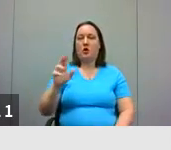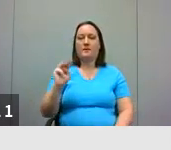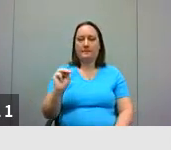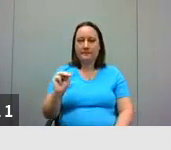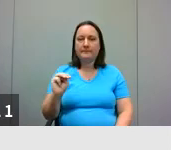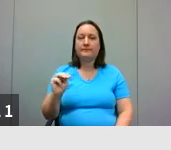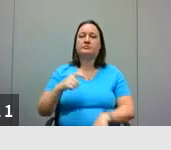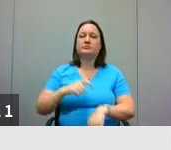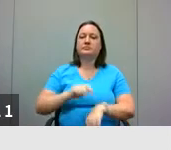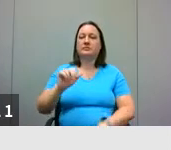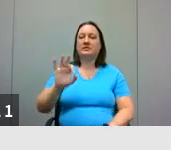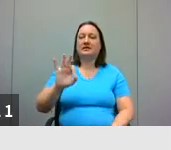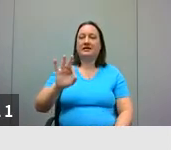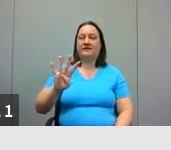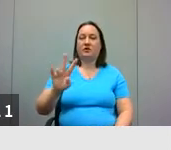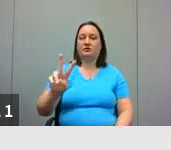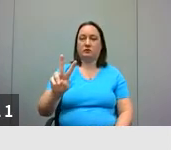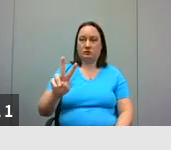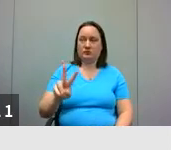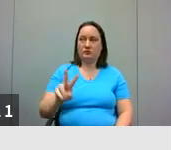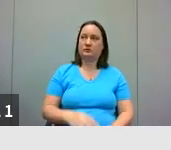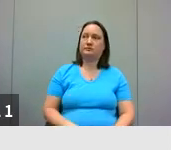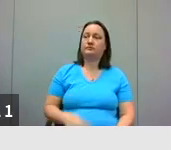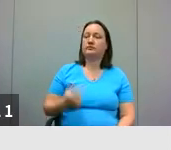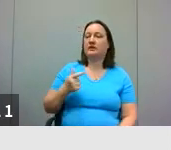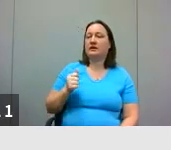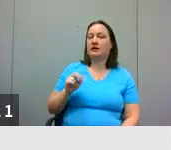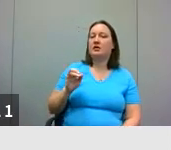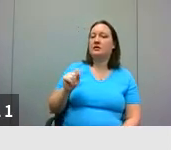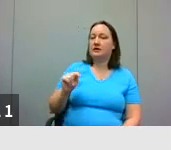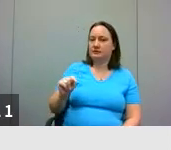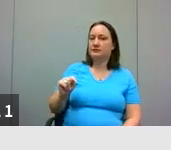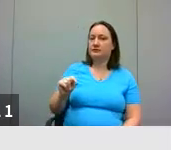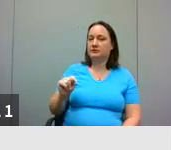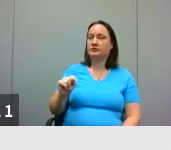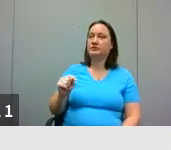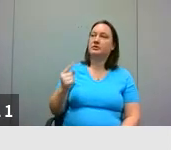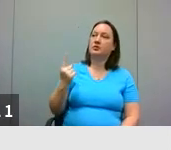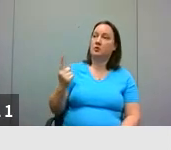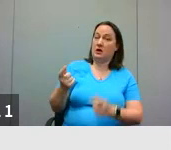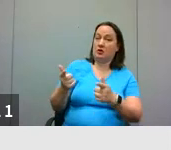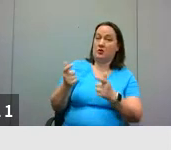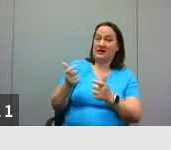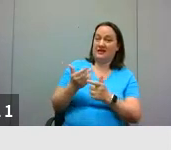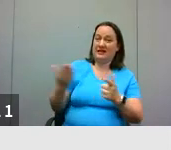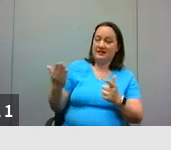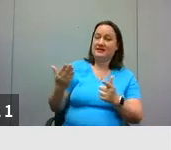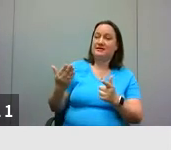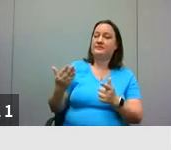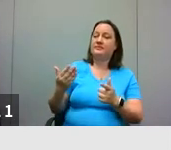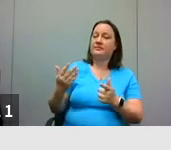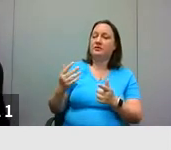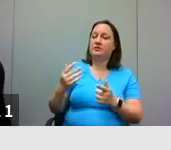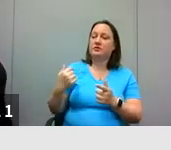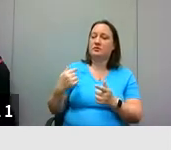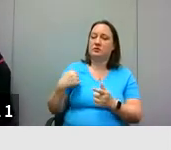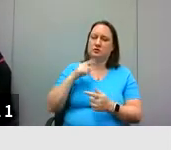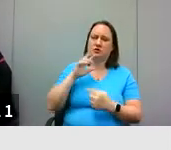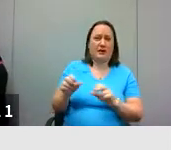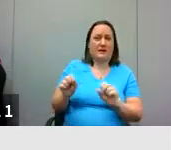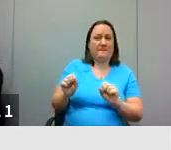9:42. And Lauren, one more question. When we're talking about, when I'm talking about the possible bylaw changes,